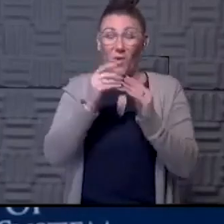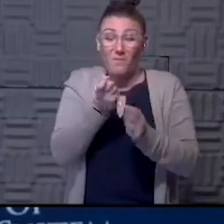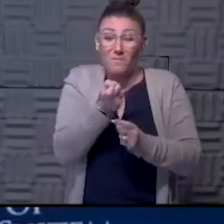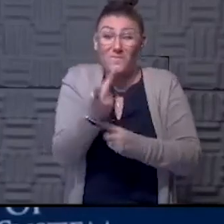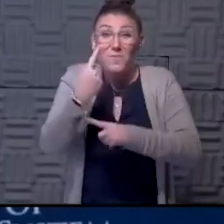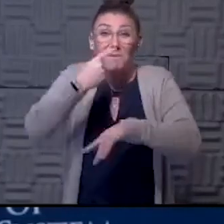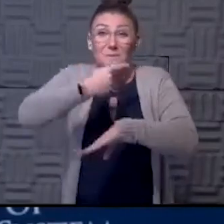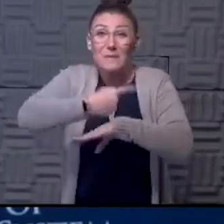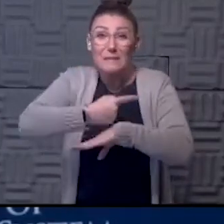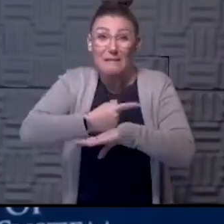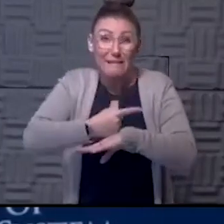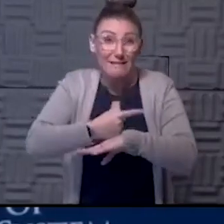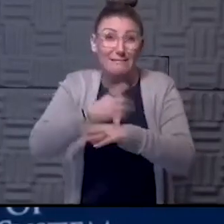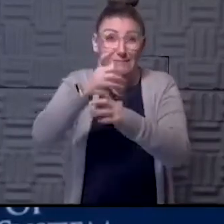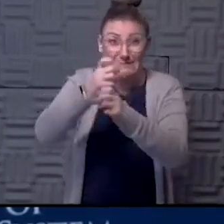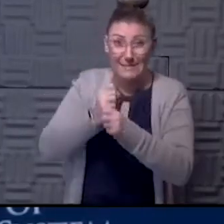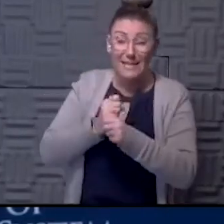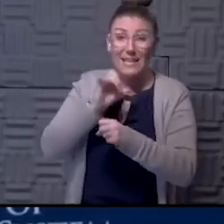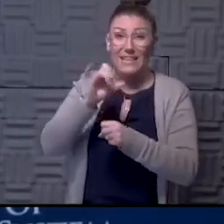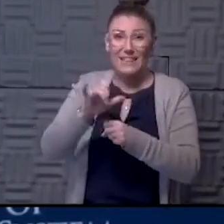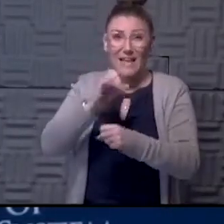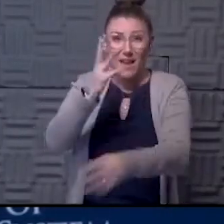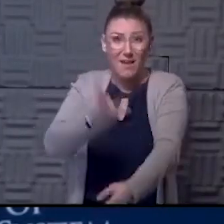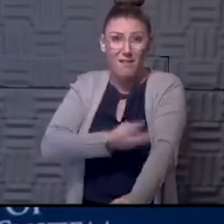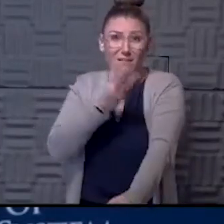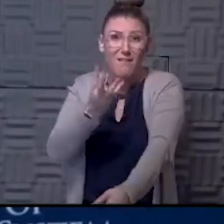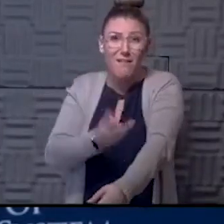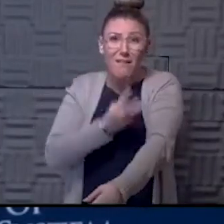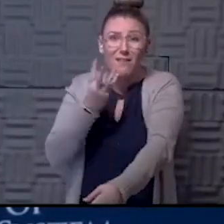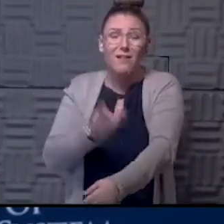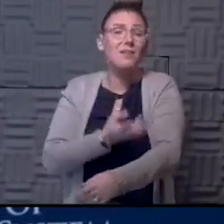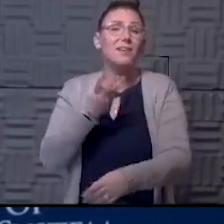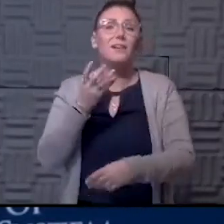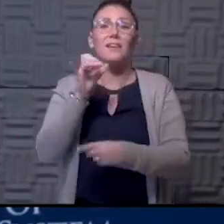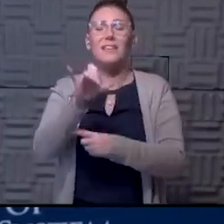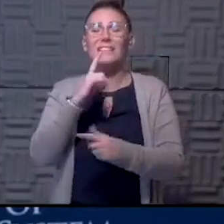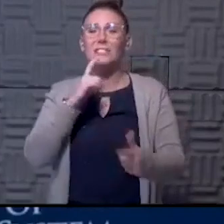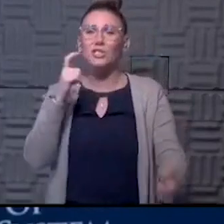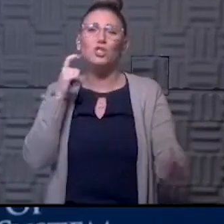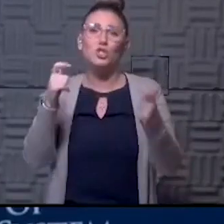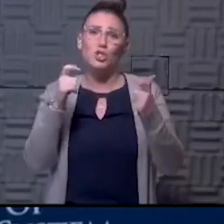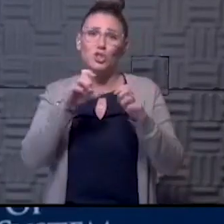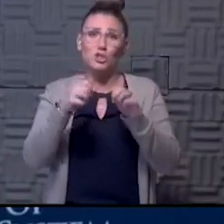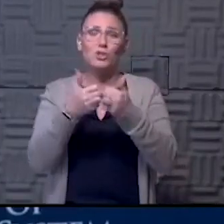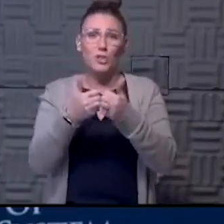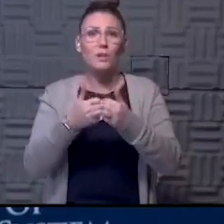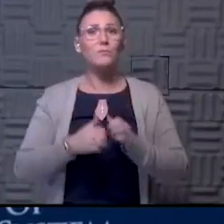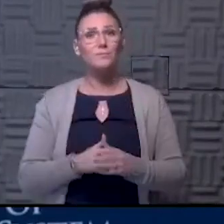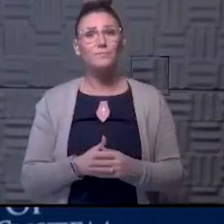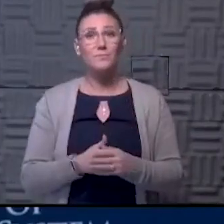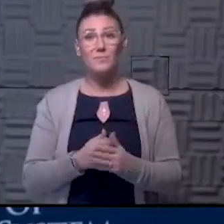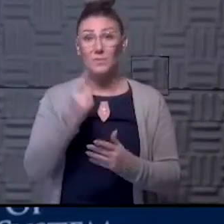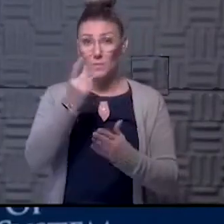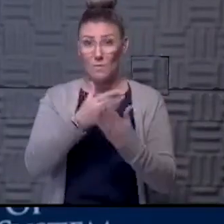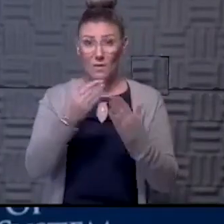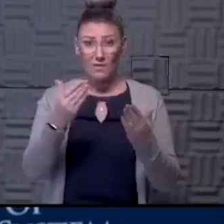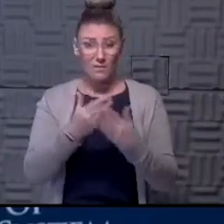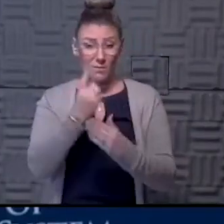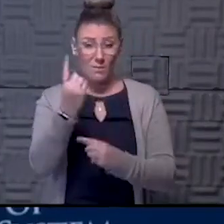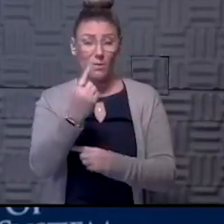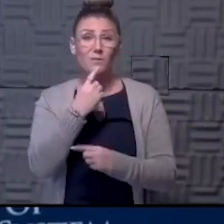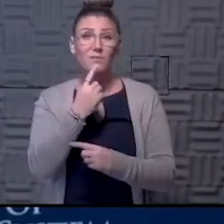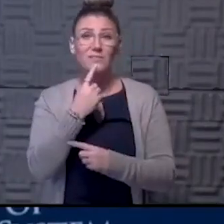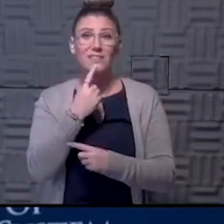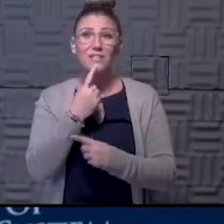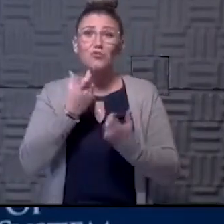days, to be able to get that infusion in. So that's one of the biggest challenges. And it's the one thing I always say is to try to